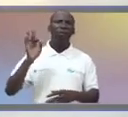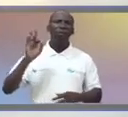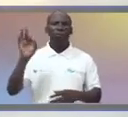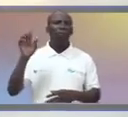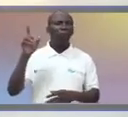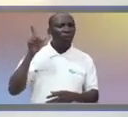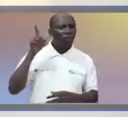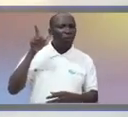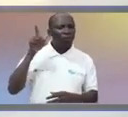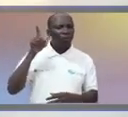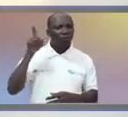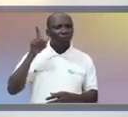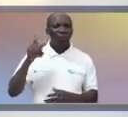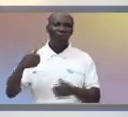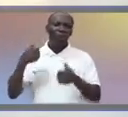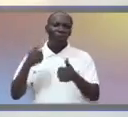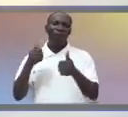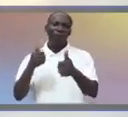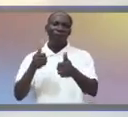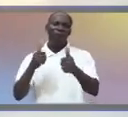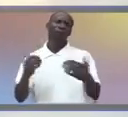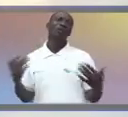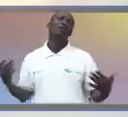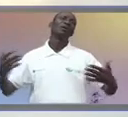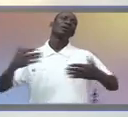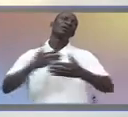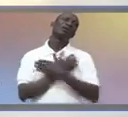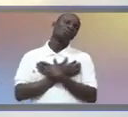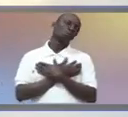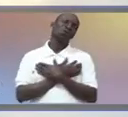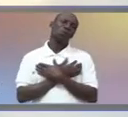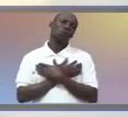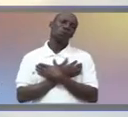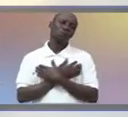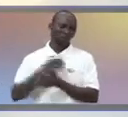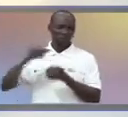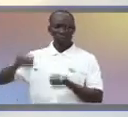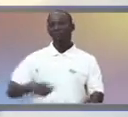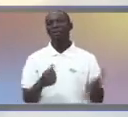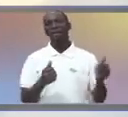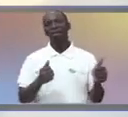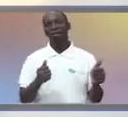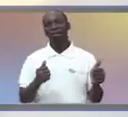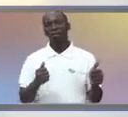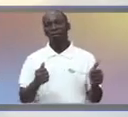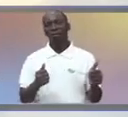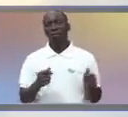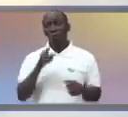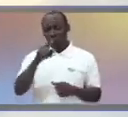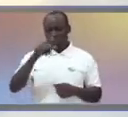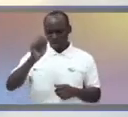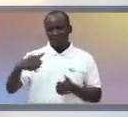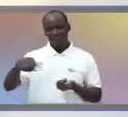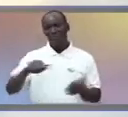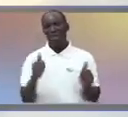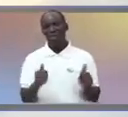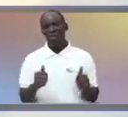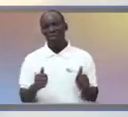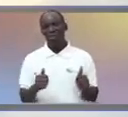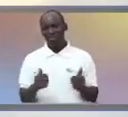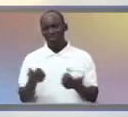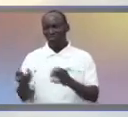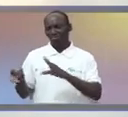question no a two ma obo mesu nsium. Wo hia subo na mi jaye sa so no because omo da so adi nsio